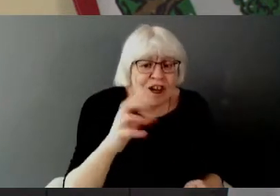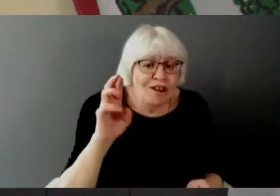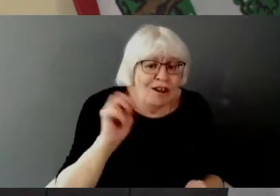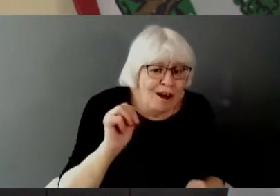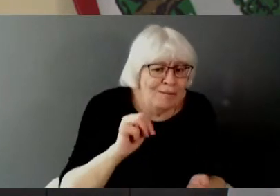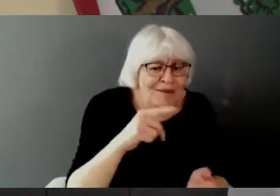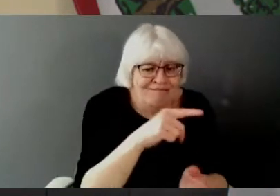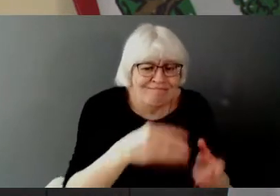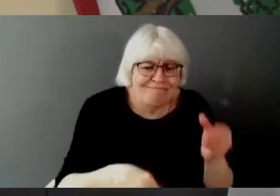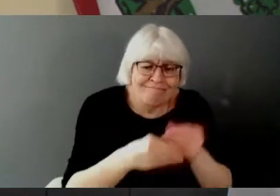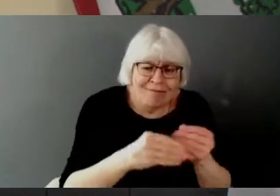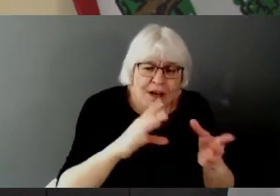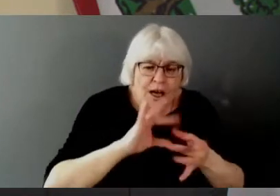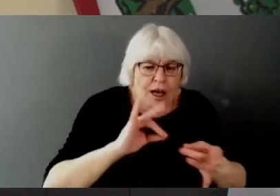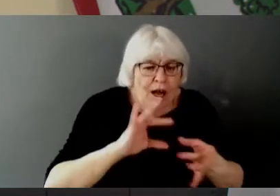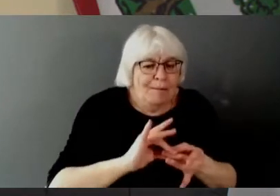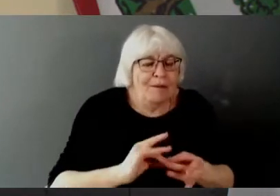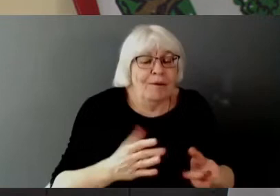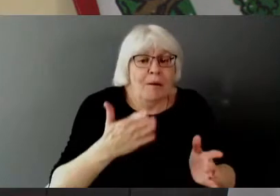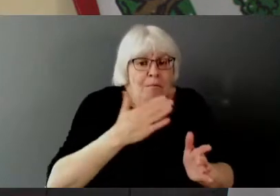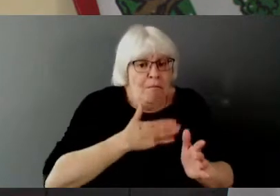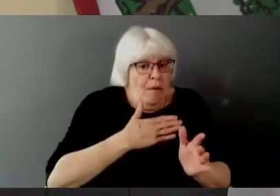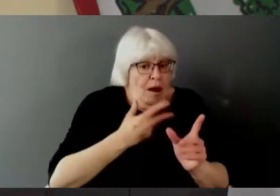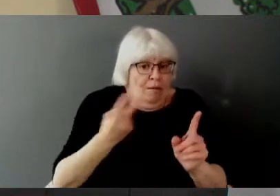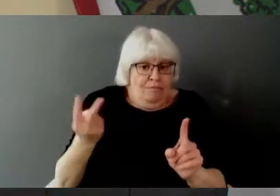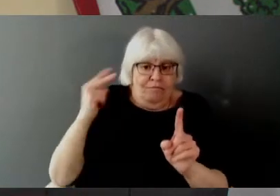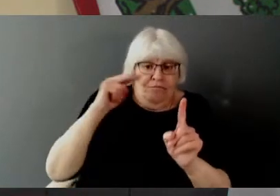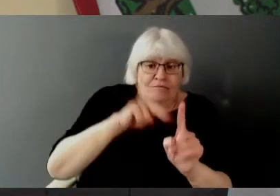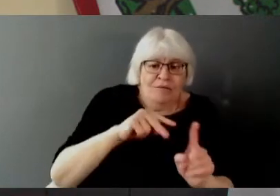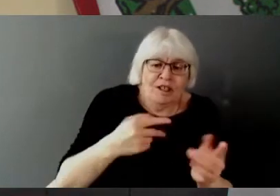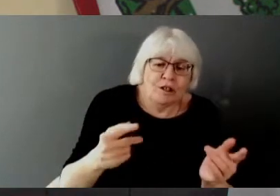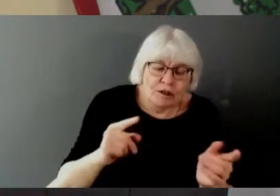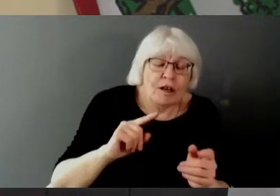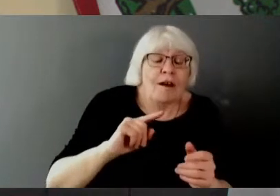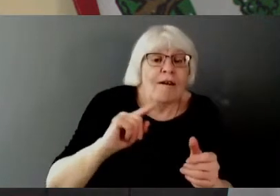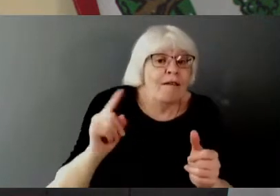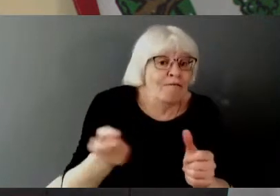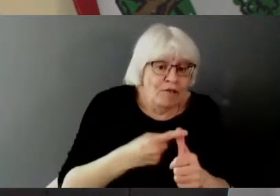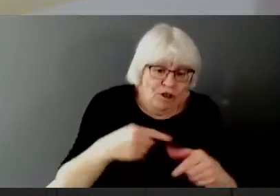the way I would assume we're heading that way.